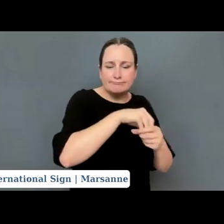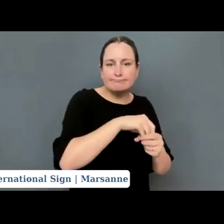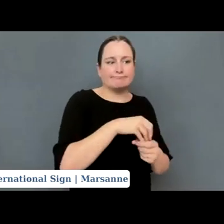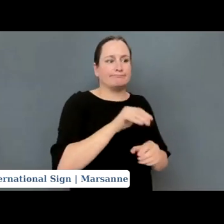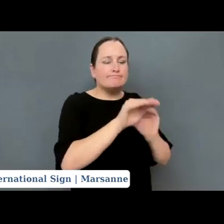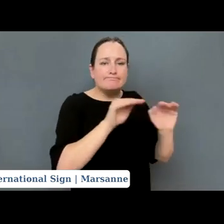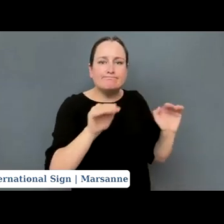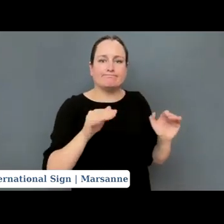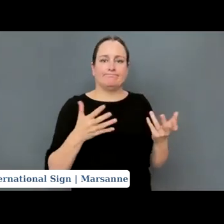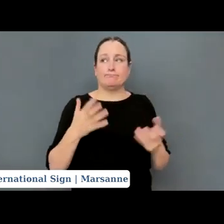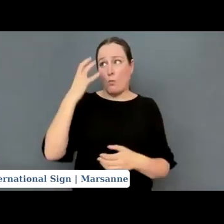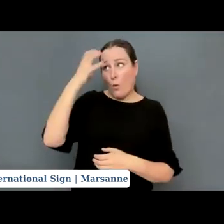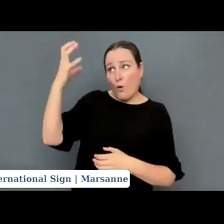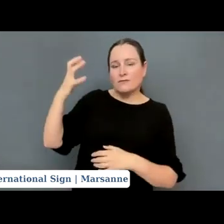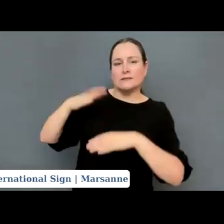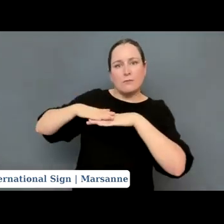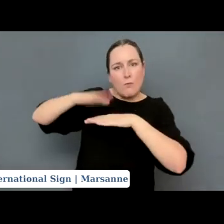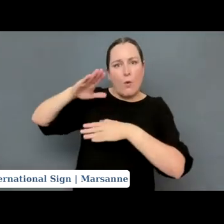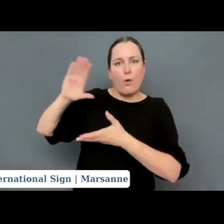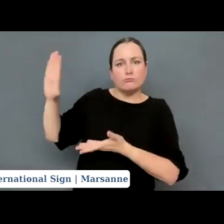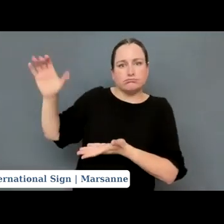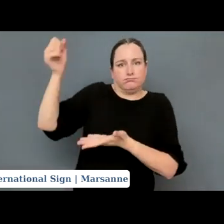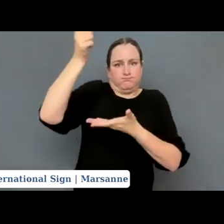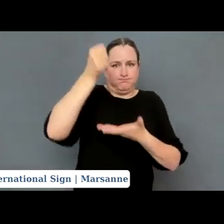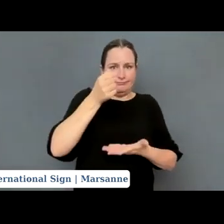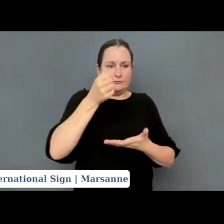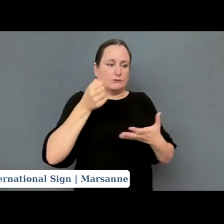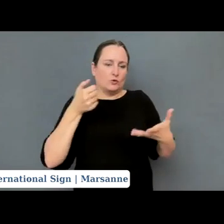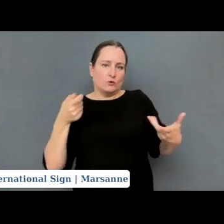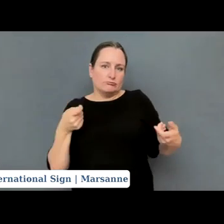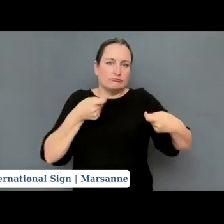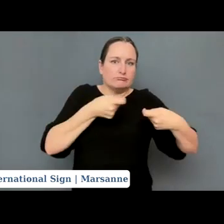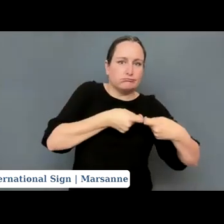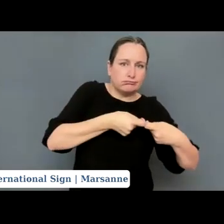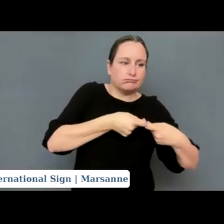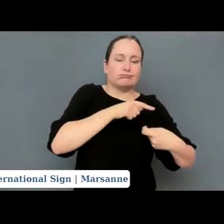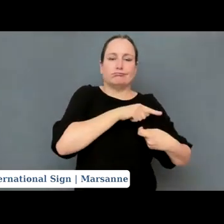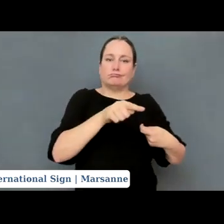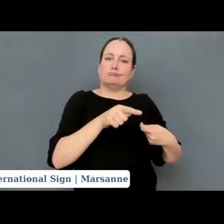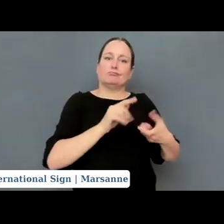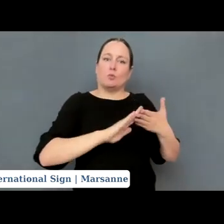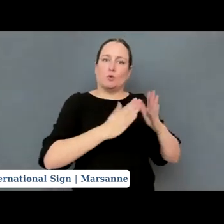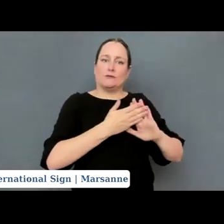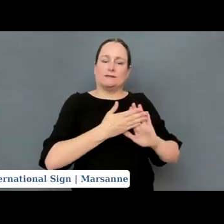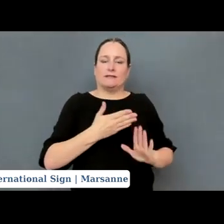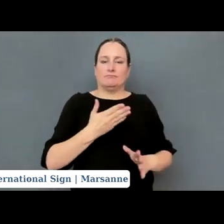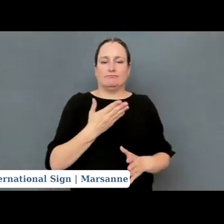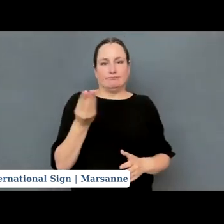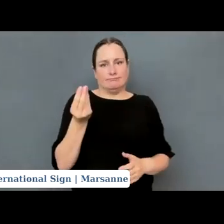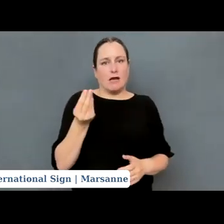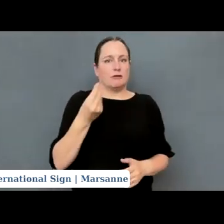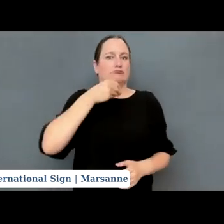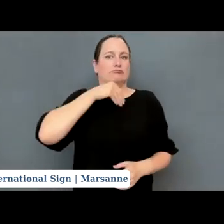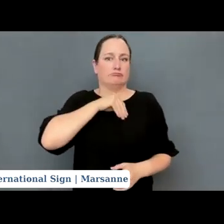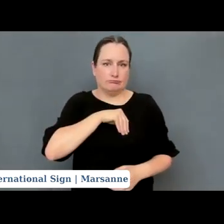basic subsidies. And from then on, that is our advocacy. We also